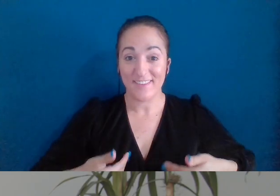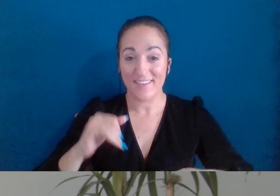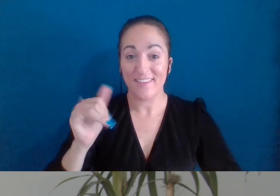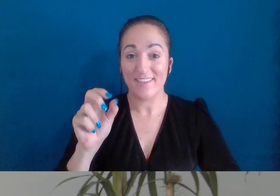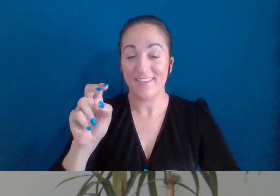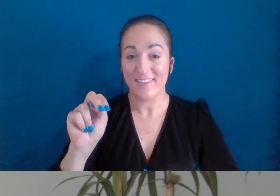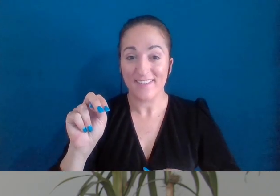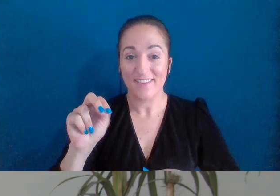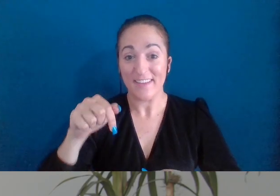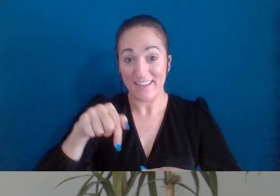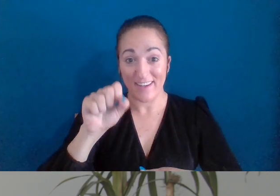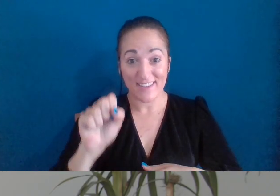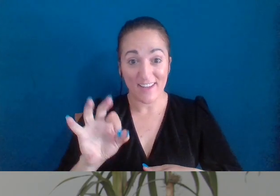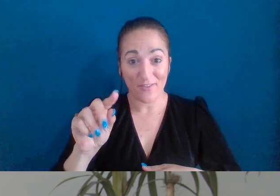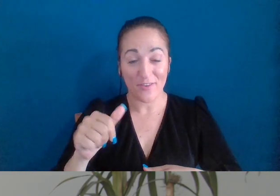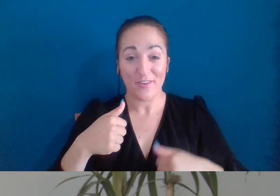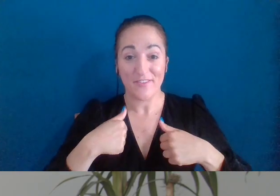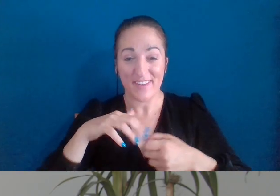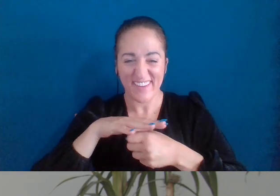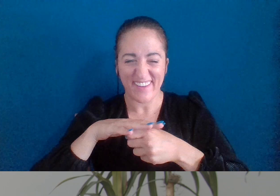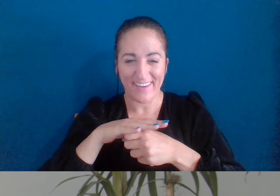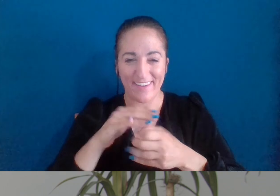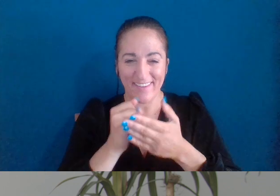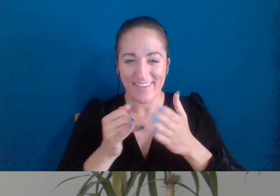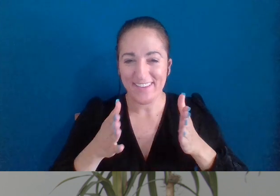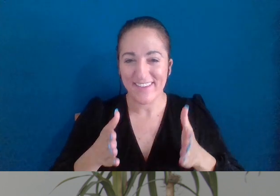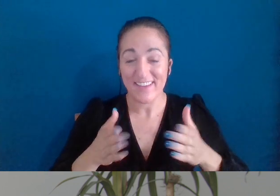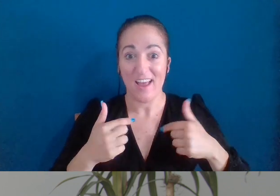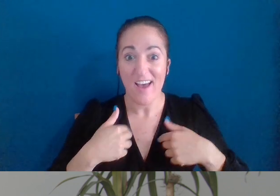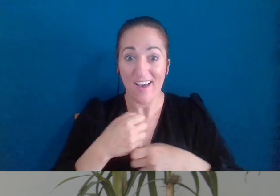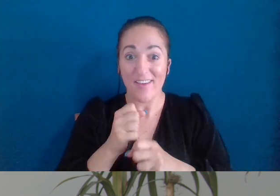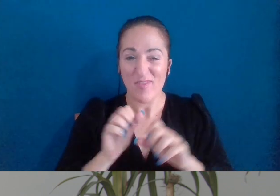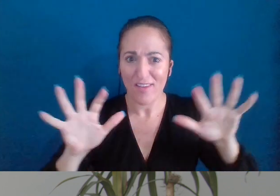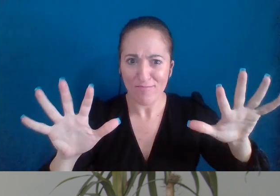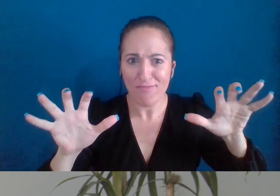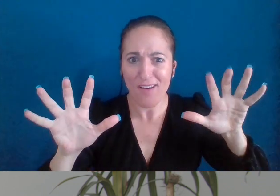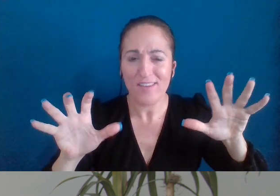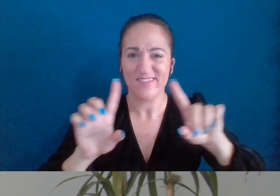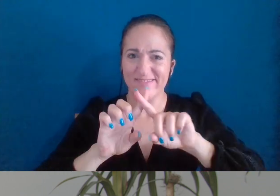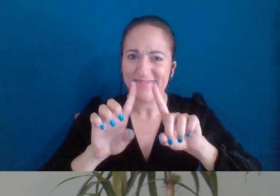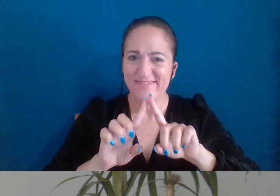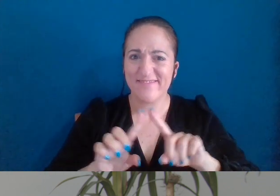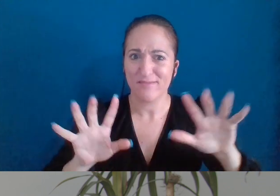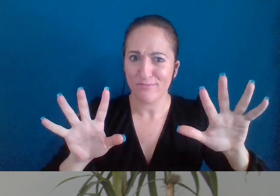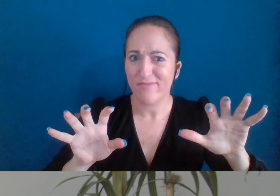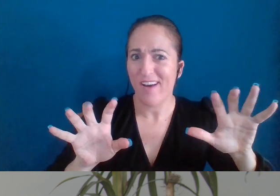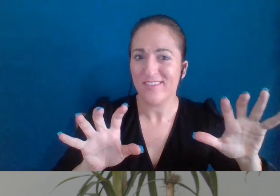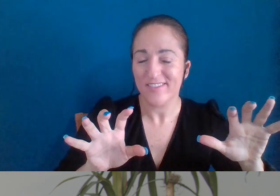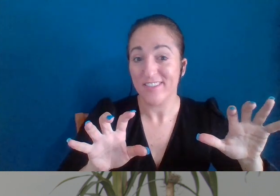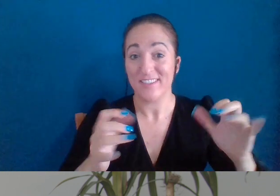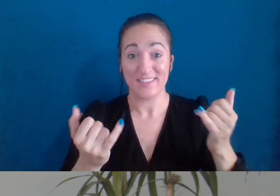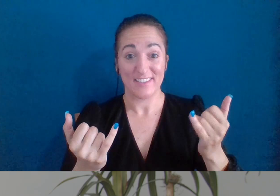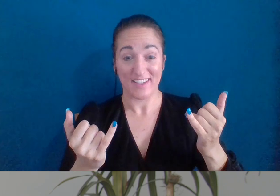Hi, I'm Jen. I'm a local artist here in South Florida, and I make monsters, a lot of them. And you're gonna make one